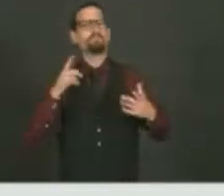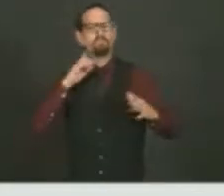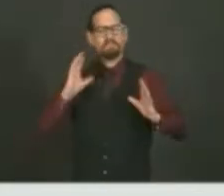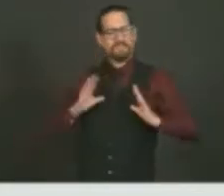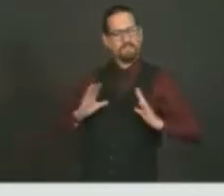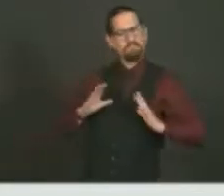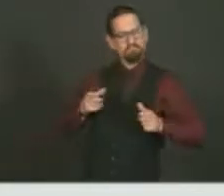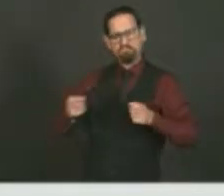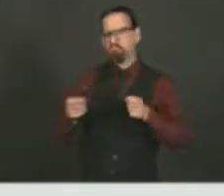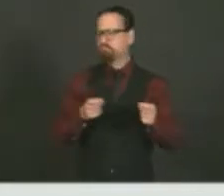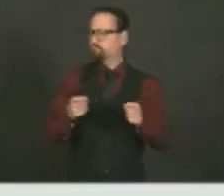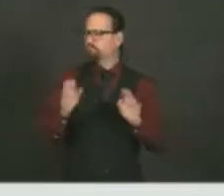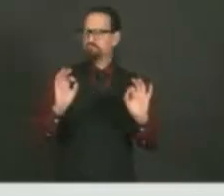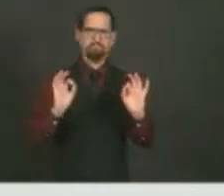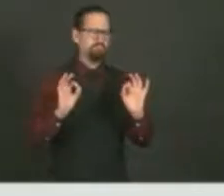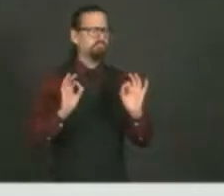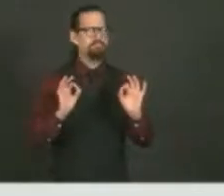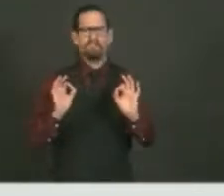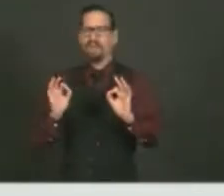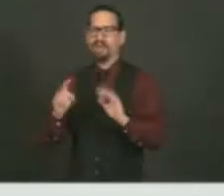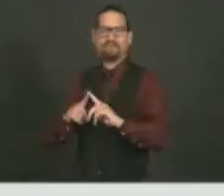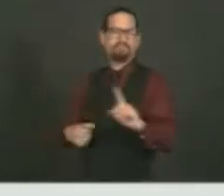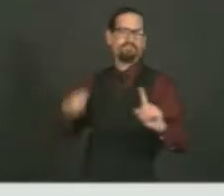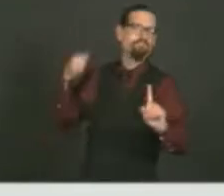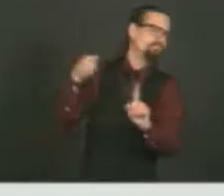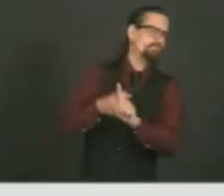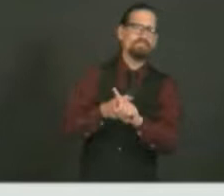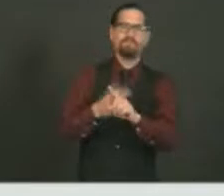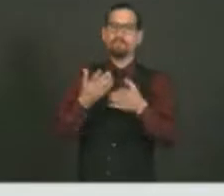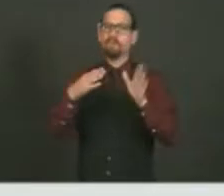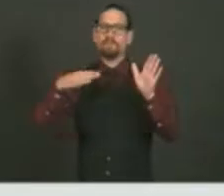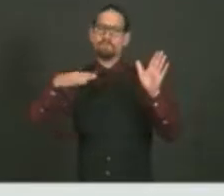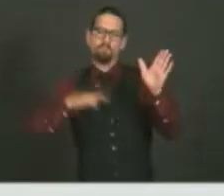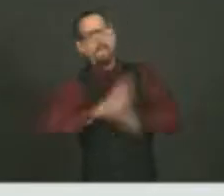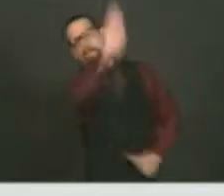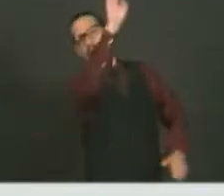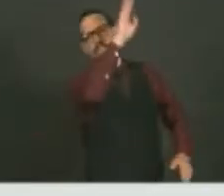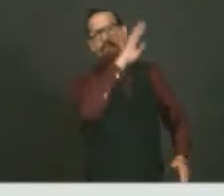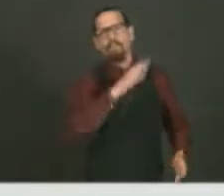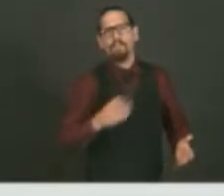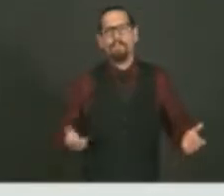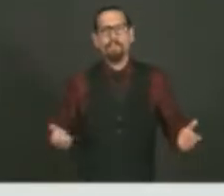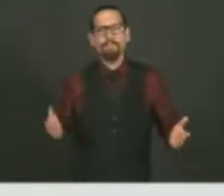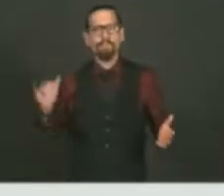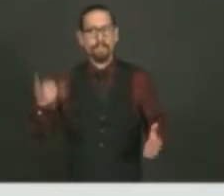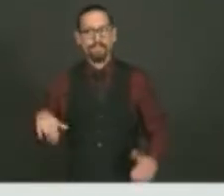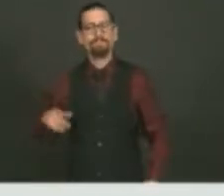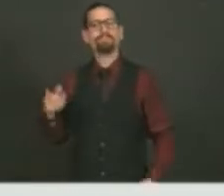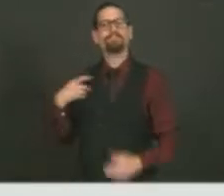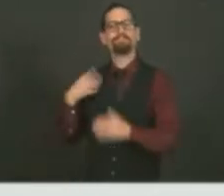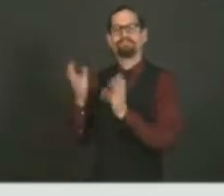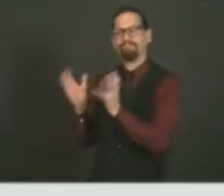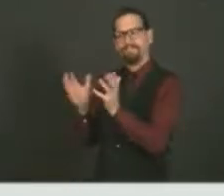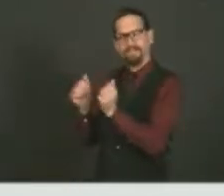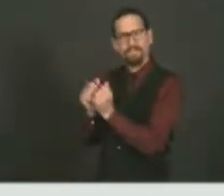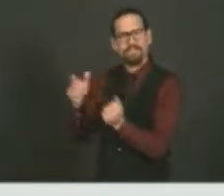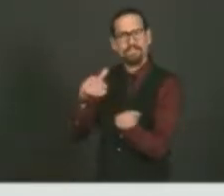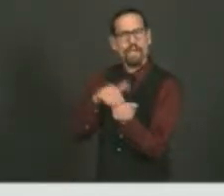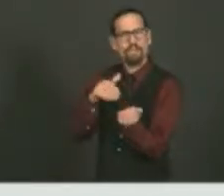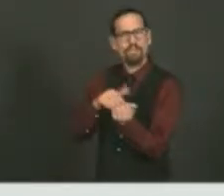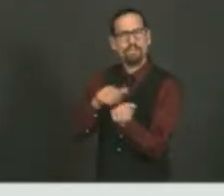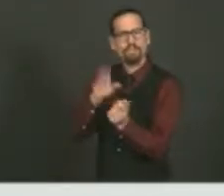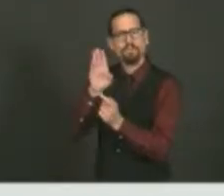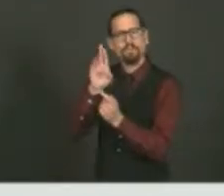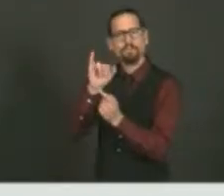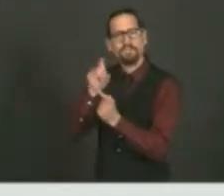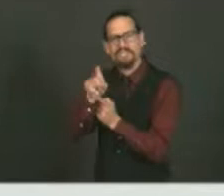We've been in contact with them, and Dr. Birx shared some of their information. Same problem. Small social gatherings with